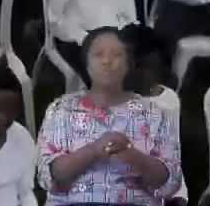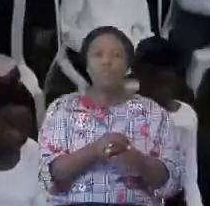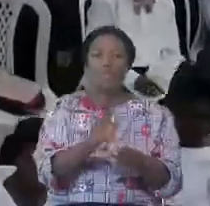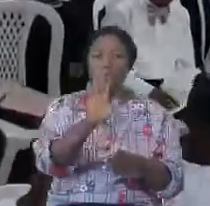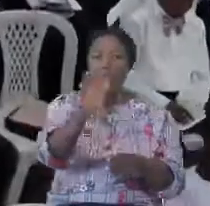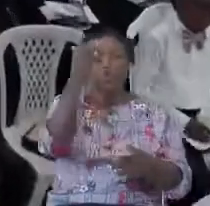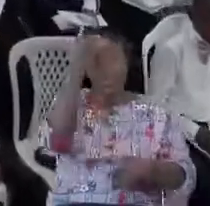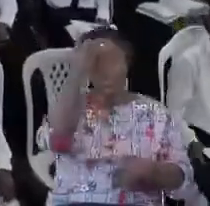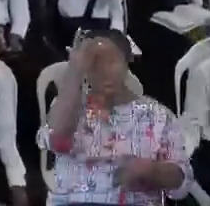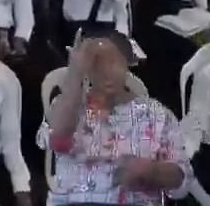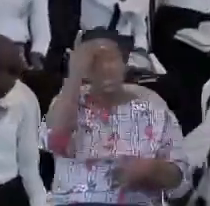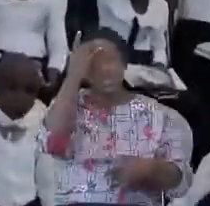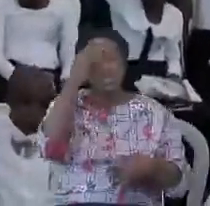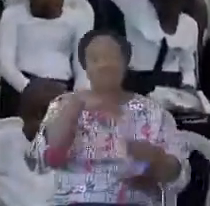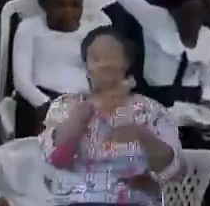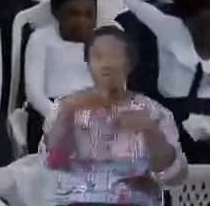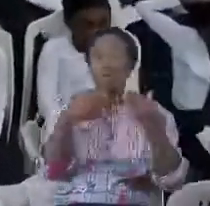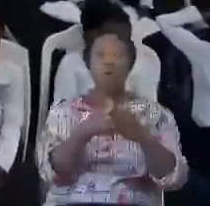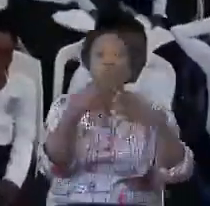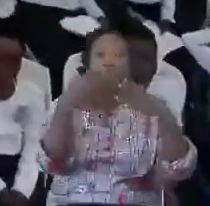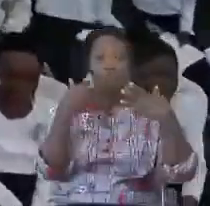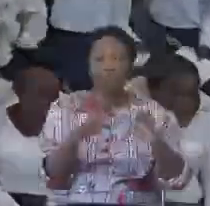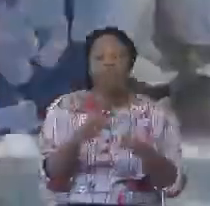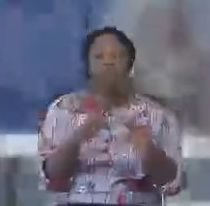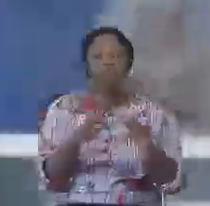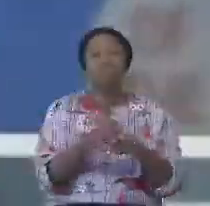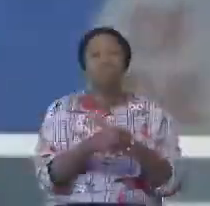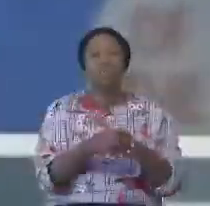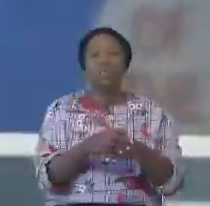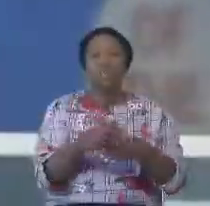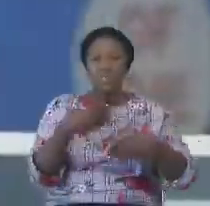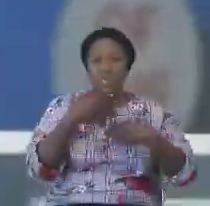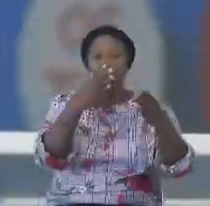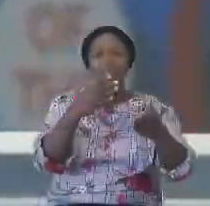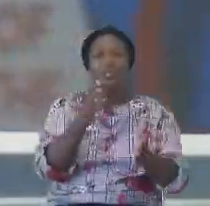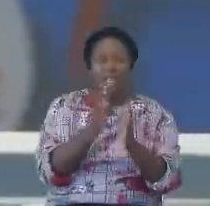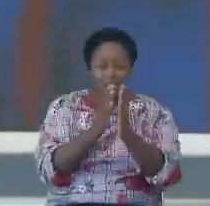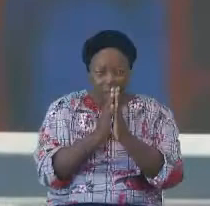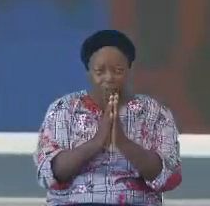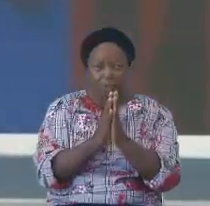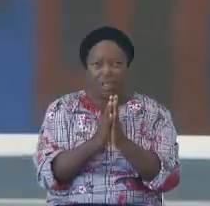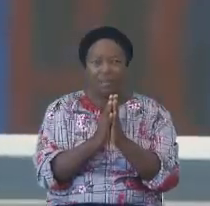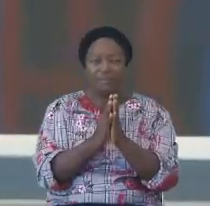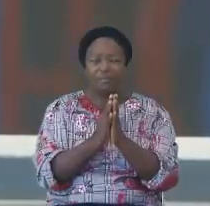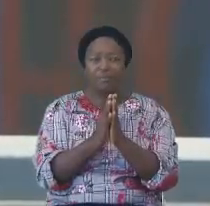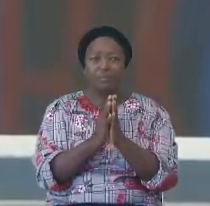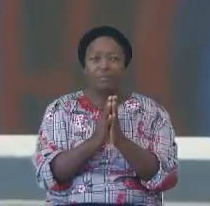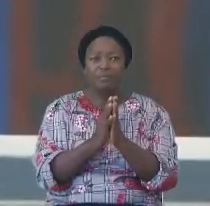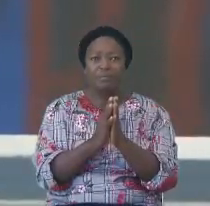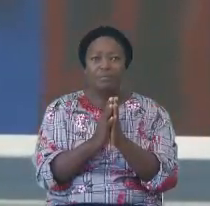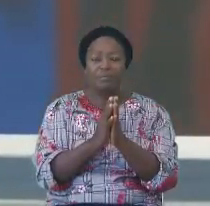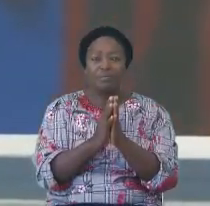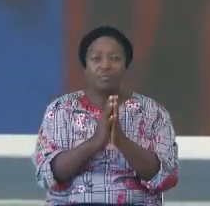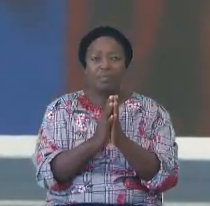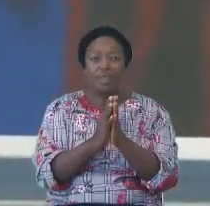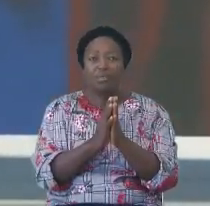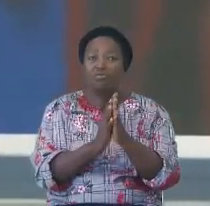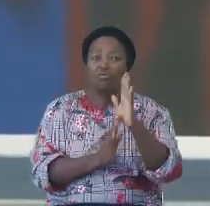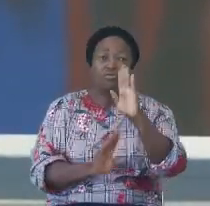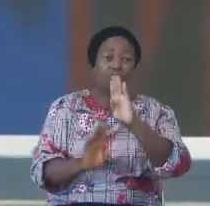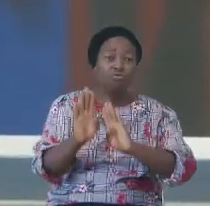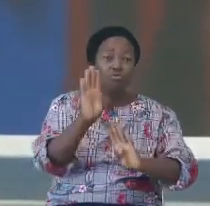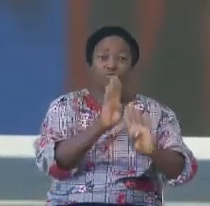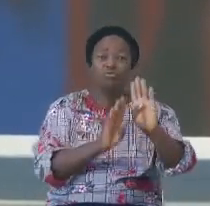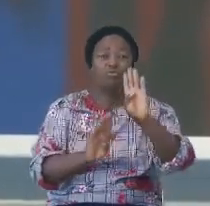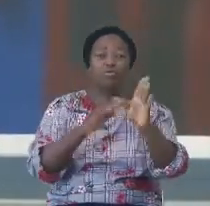anymore, in Jesus' name. Your sicknesses all finished. I didn't hear a